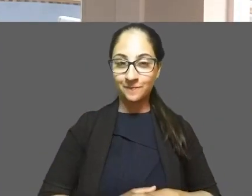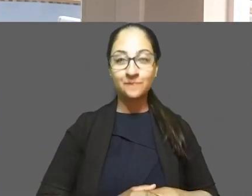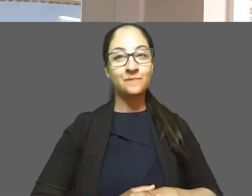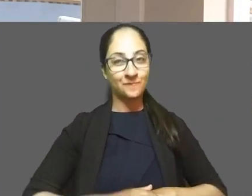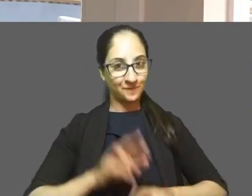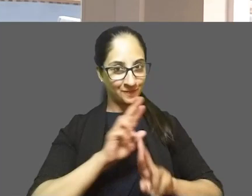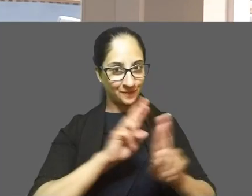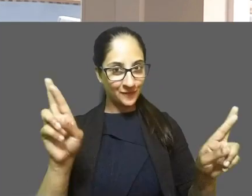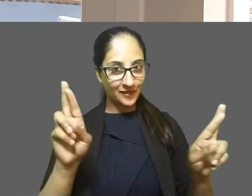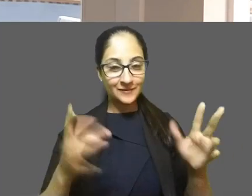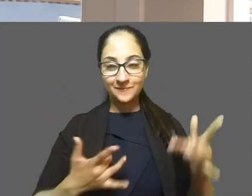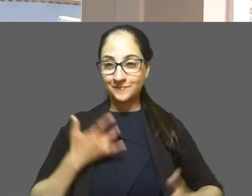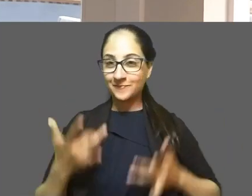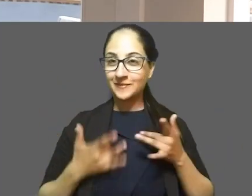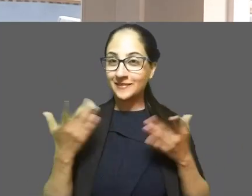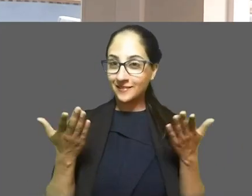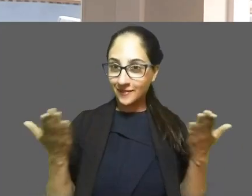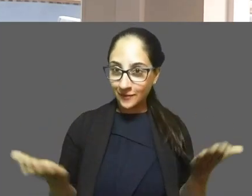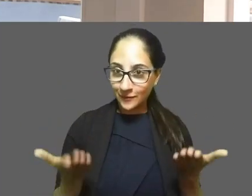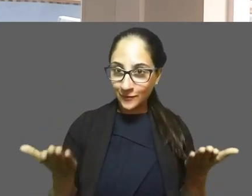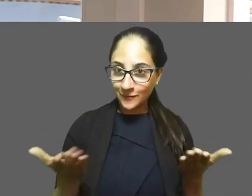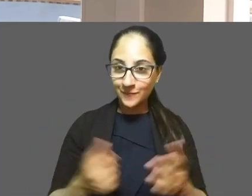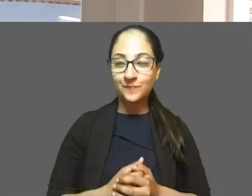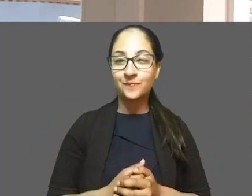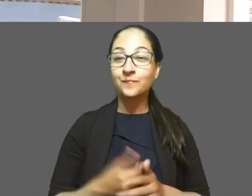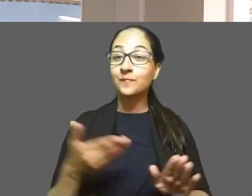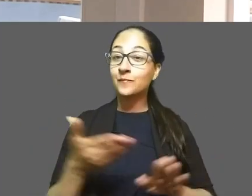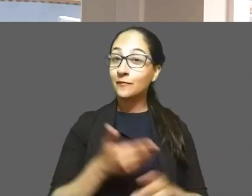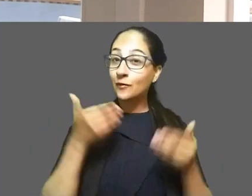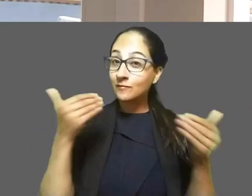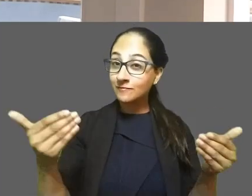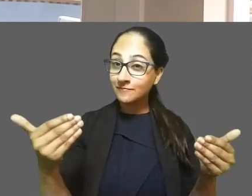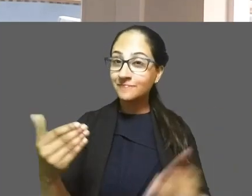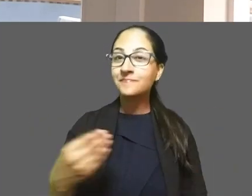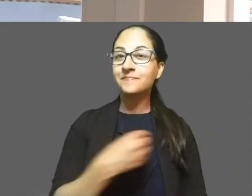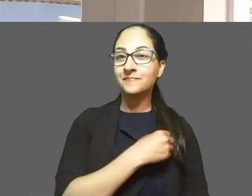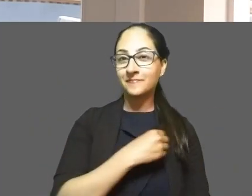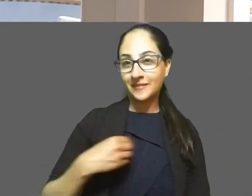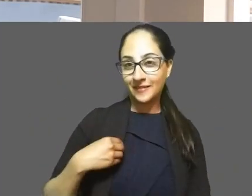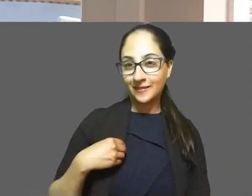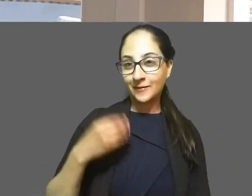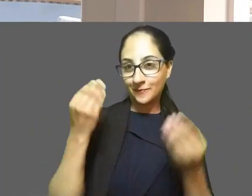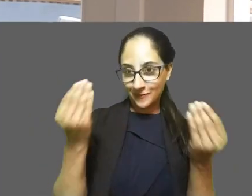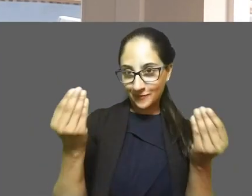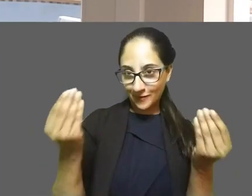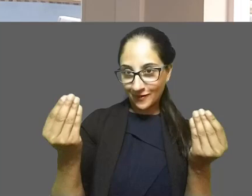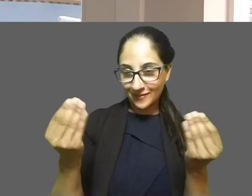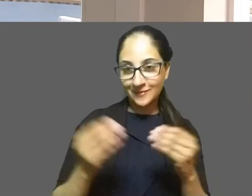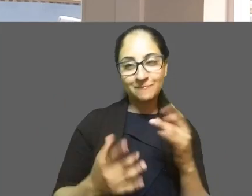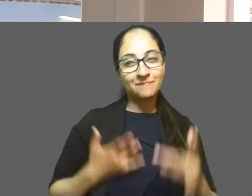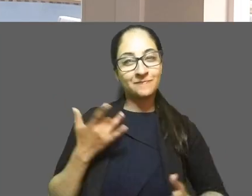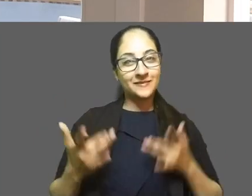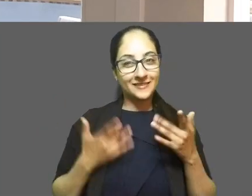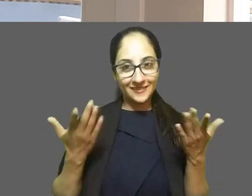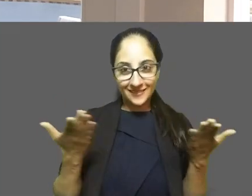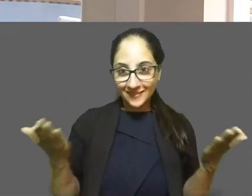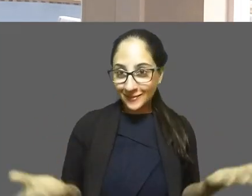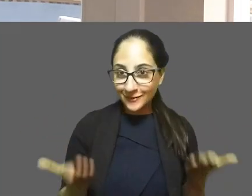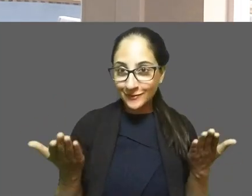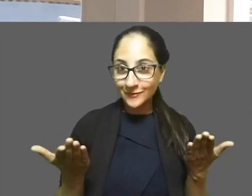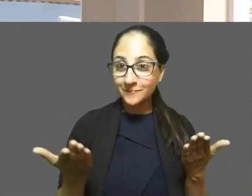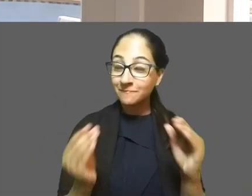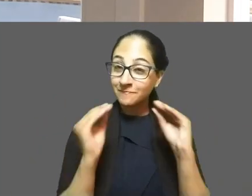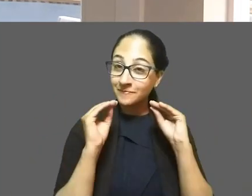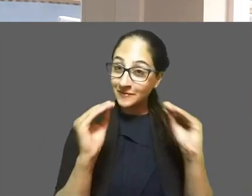having me today. And first and foremost, Eid Mubarak. Super excited to be joining you, Ziana, and helping